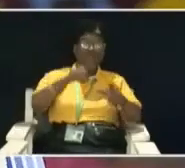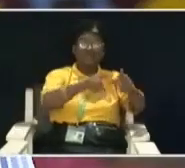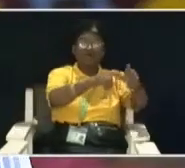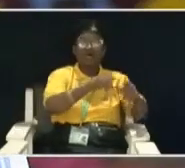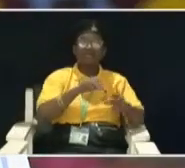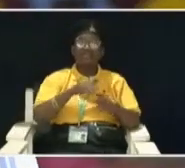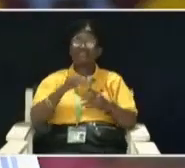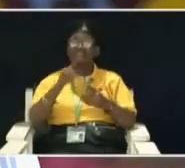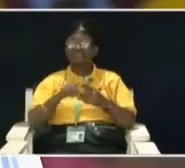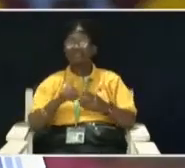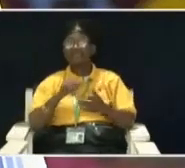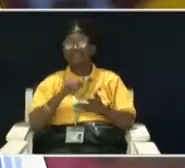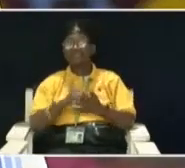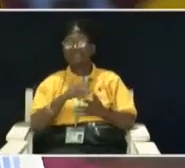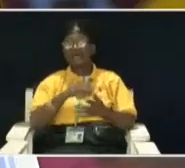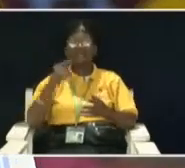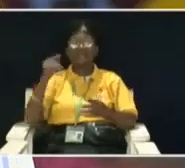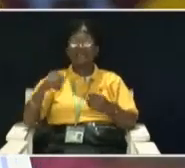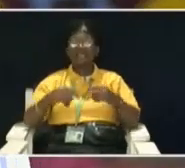says in